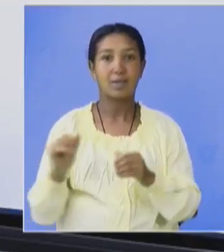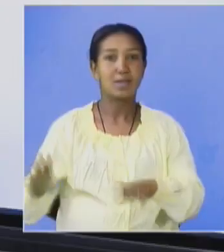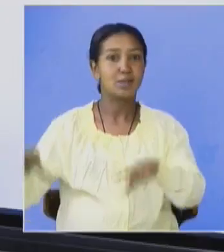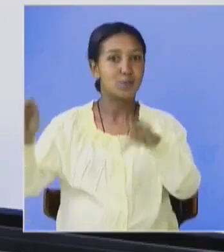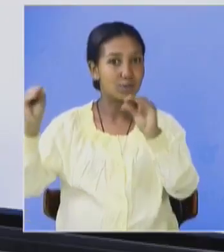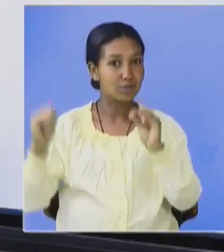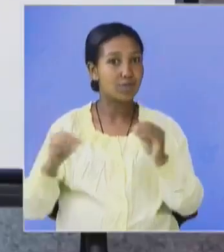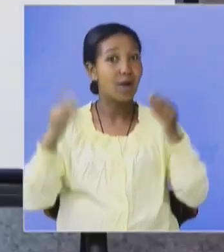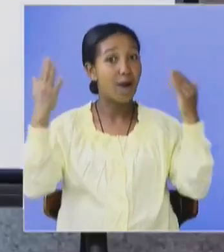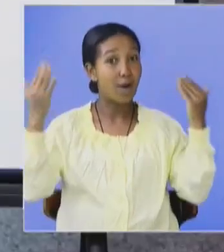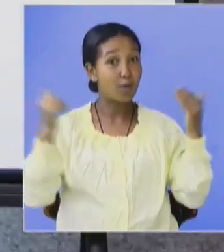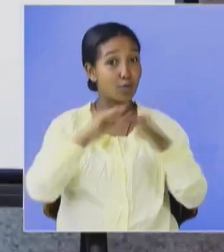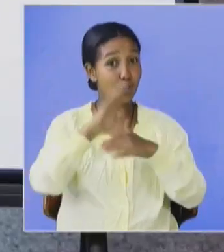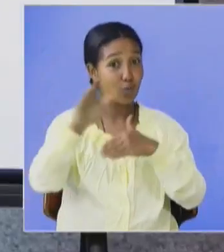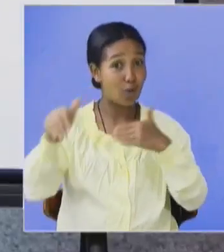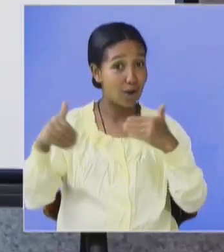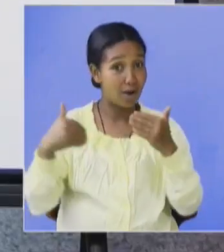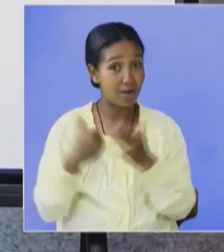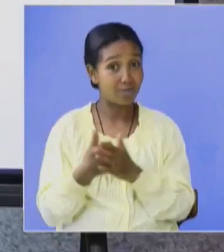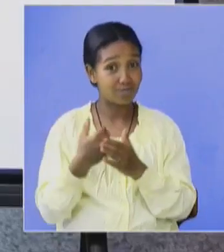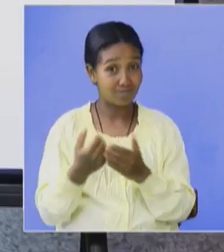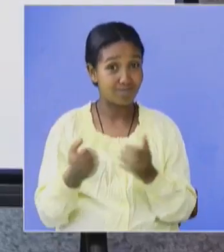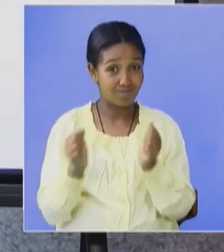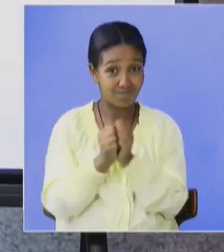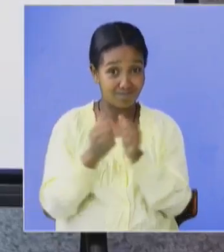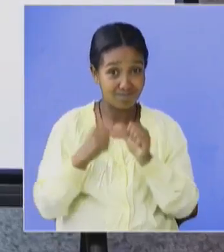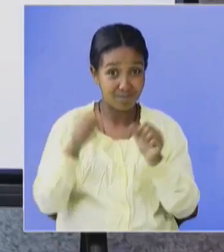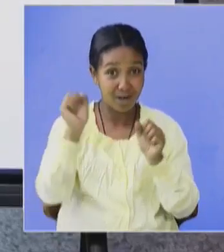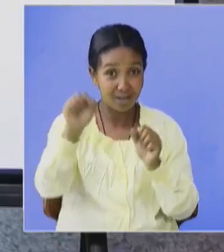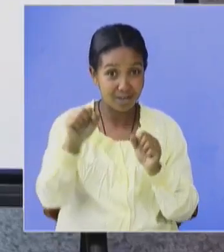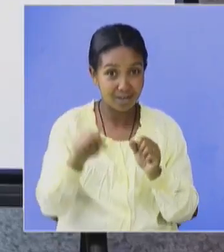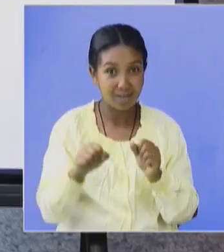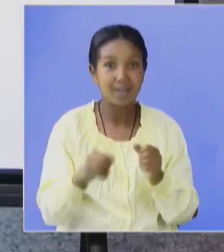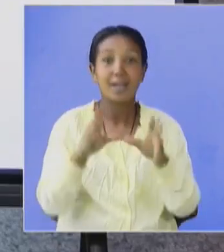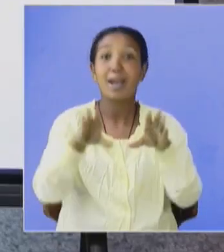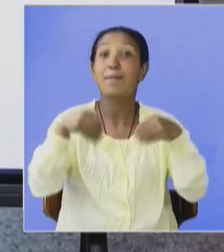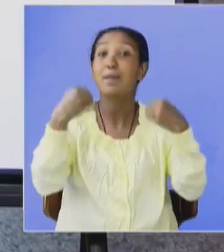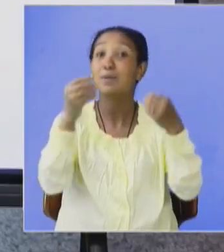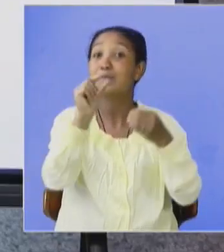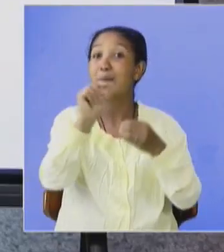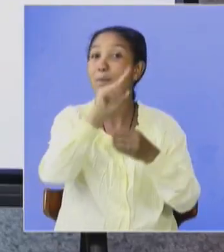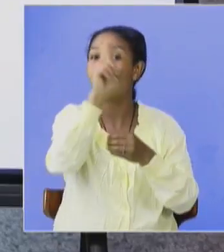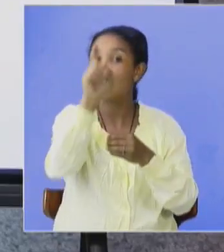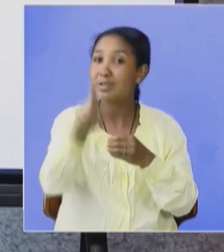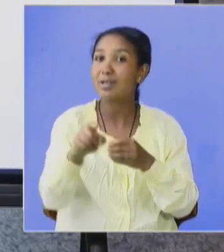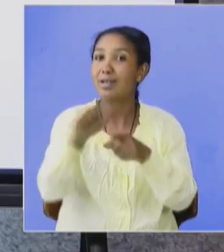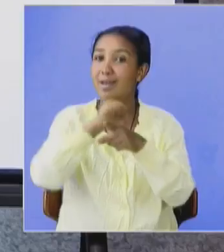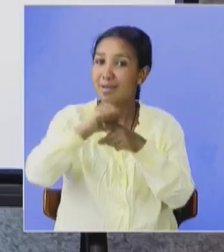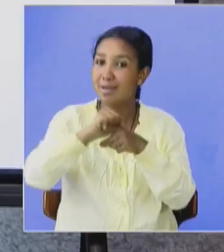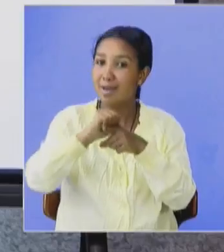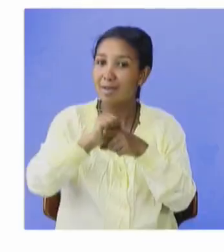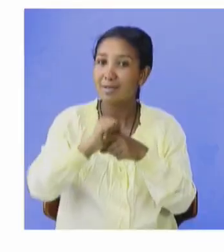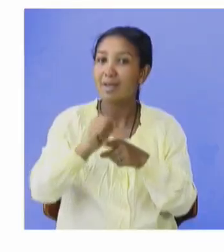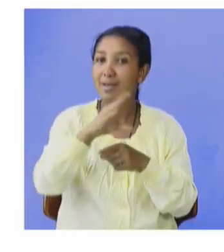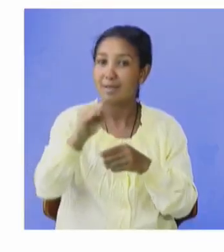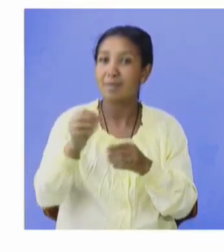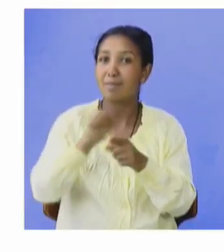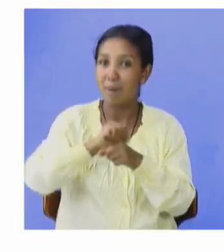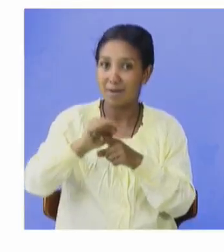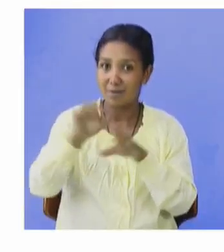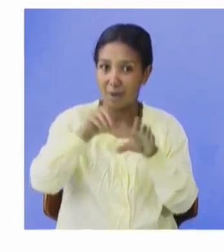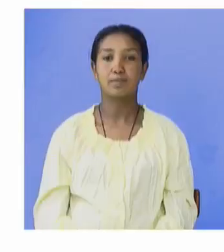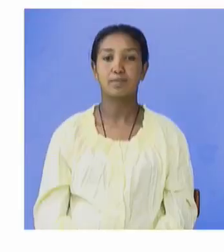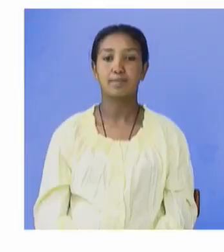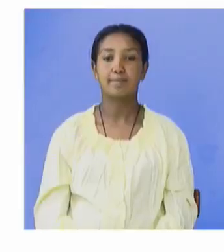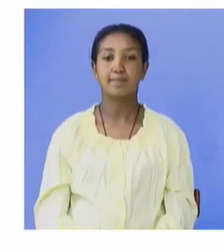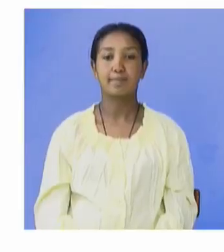Students, I hope you all are still with me. So let me give you some questions and exercises and let us practice